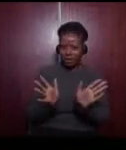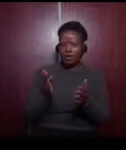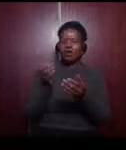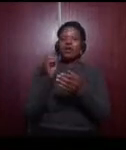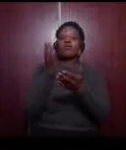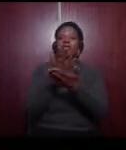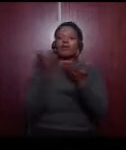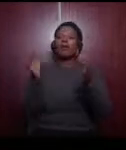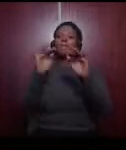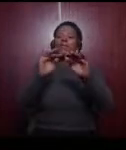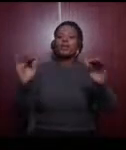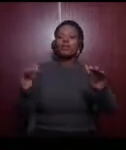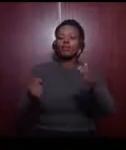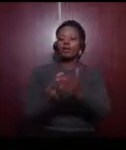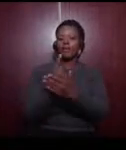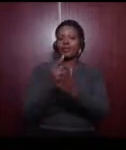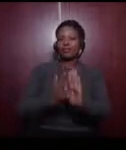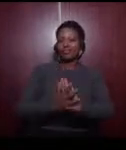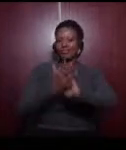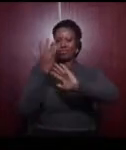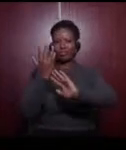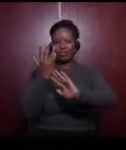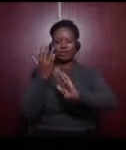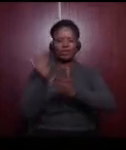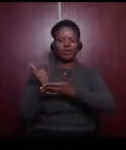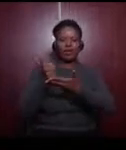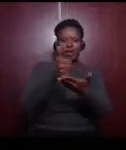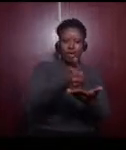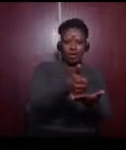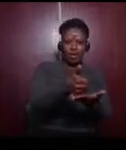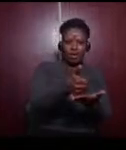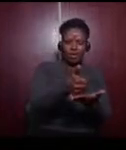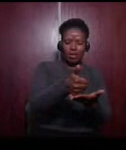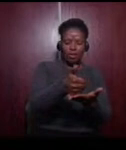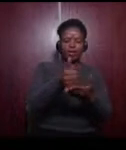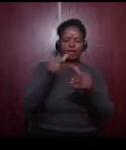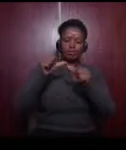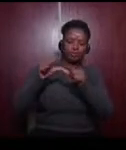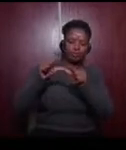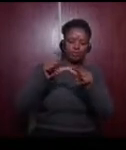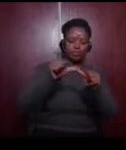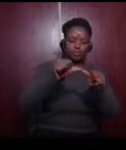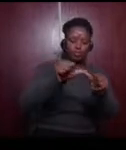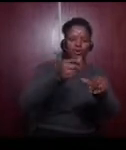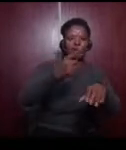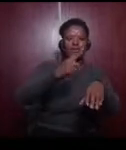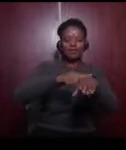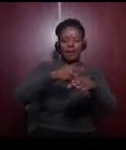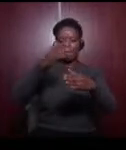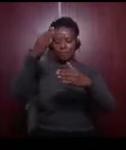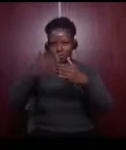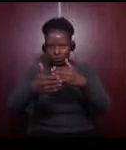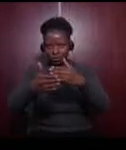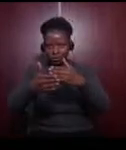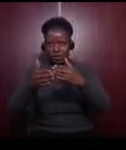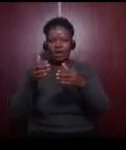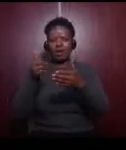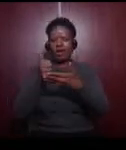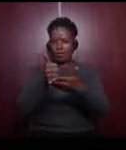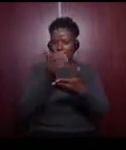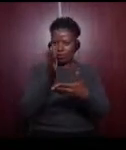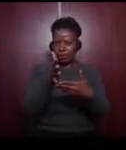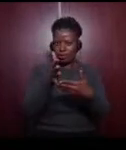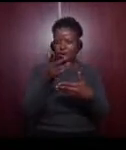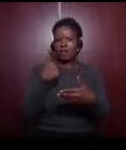abavelele lesibhicongo, are you going to assist them until this time? Kune time frame ekhona na? Yeah, that's